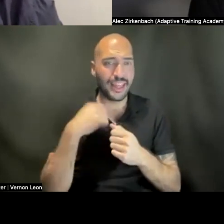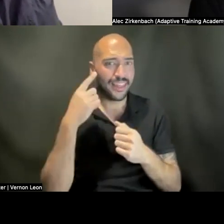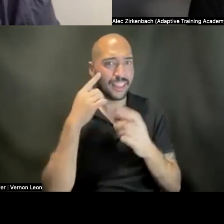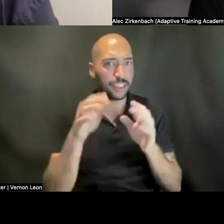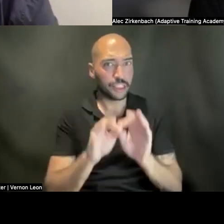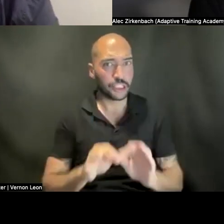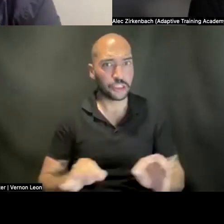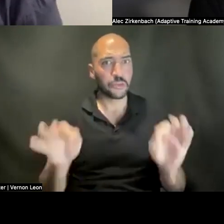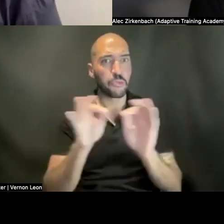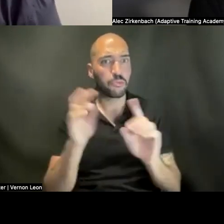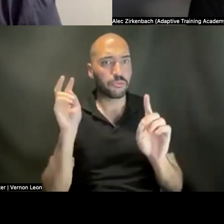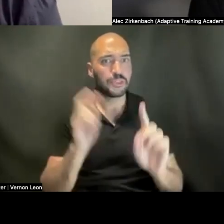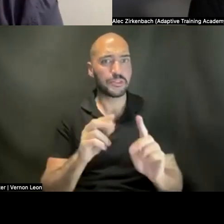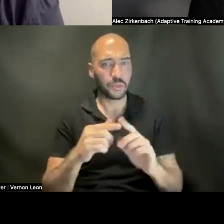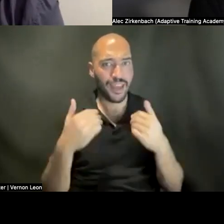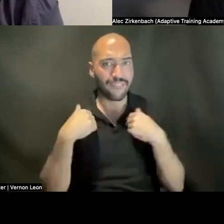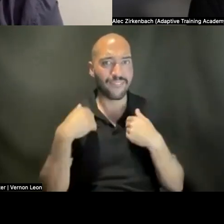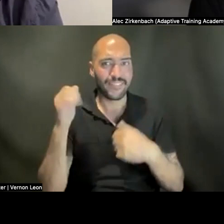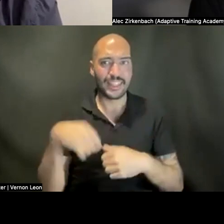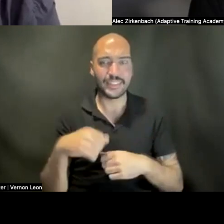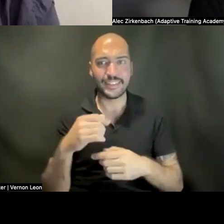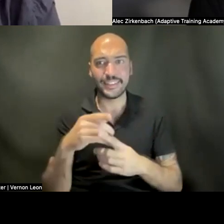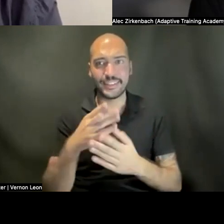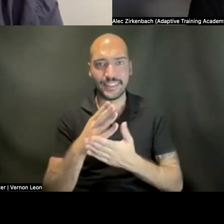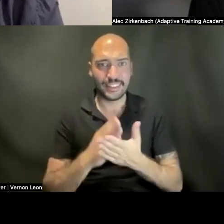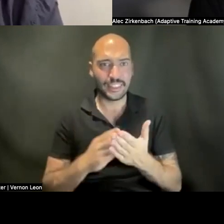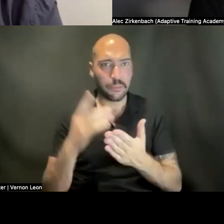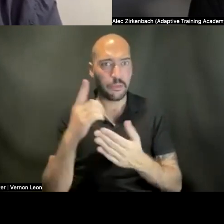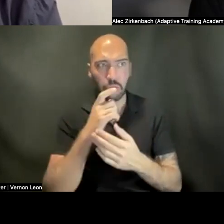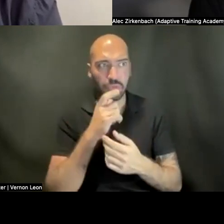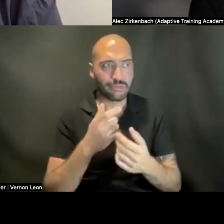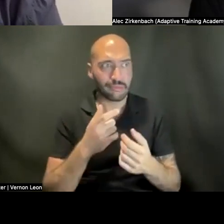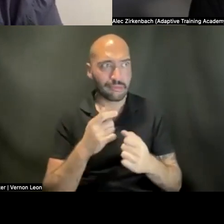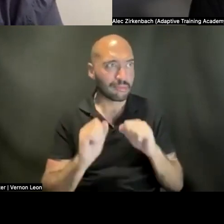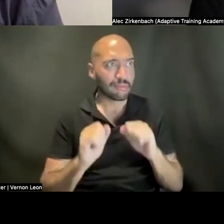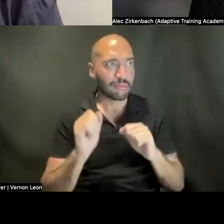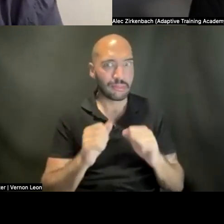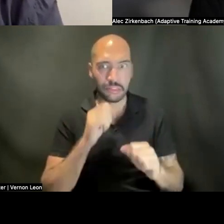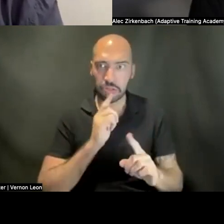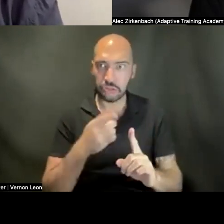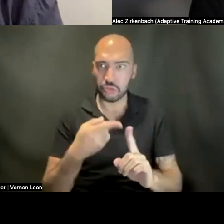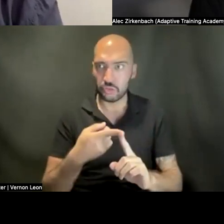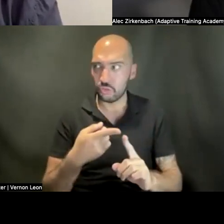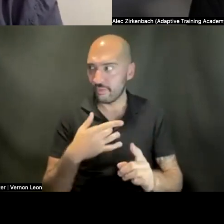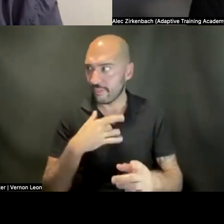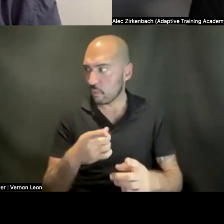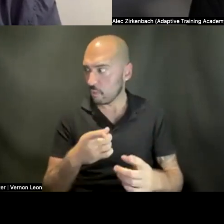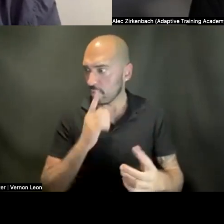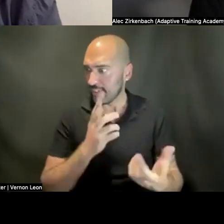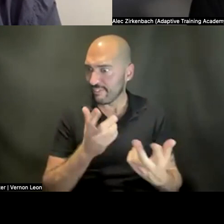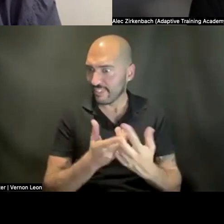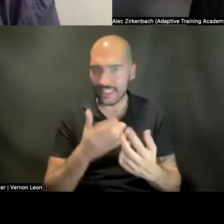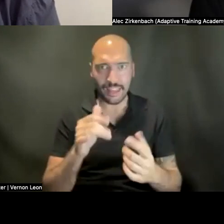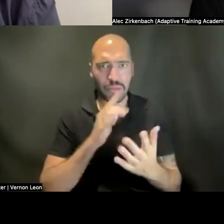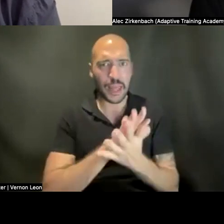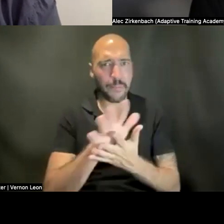important perspective to have, though, as someone who isn't sure whether or not you fall into this really kind of